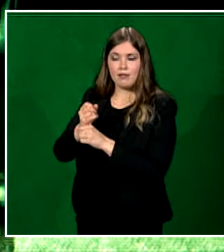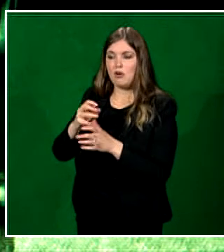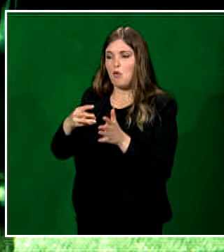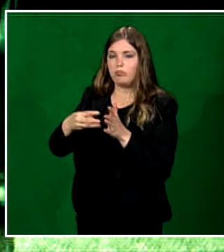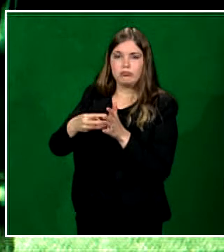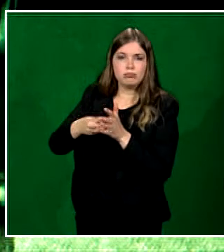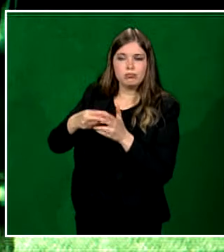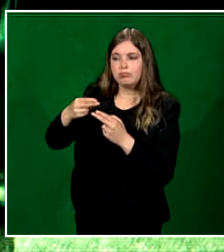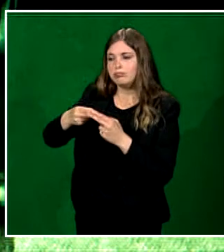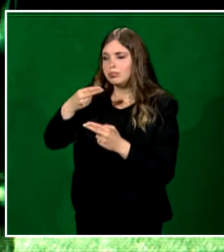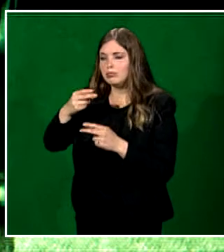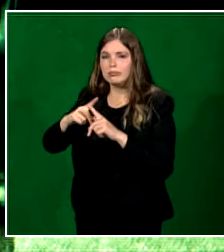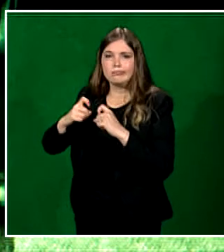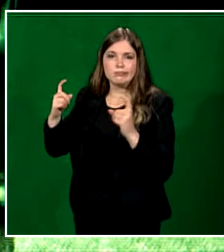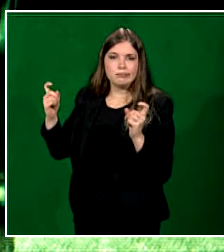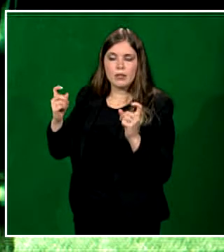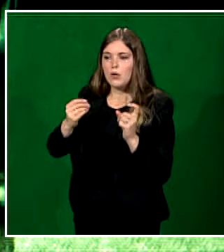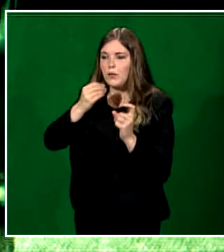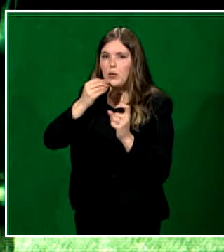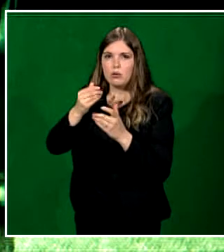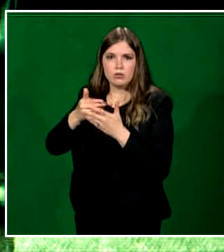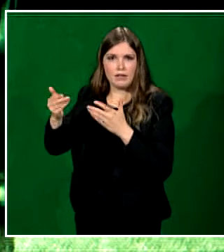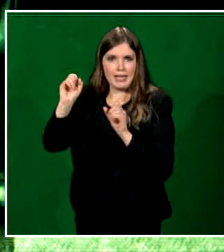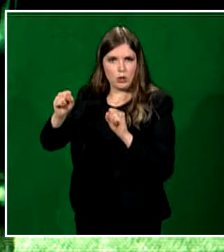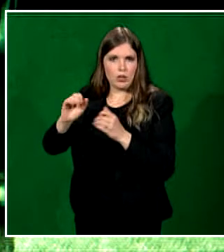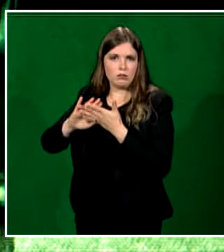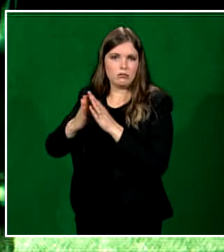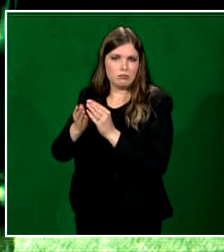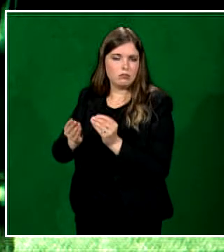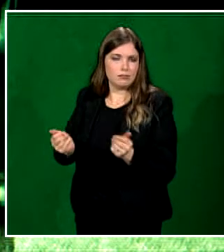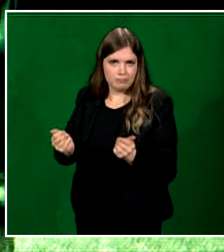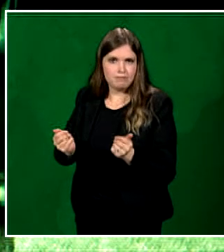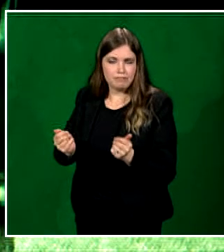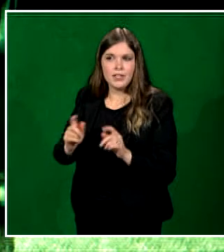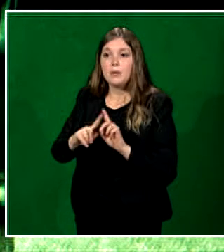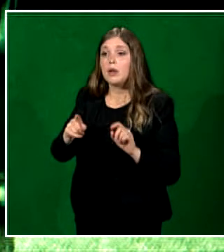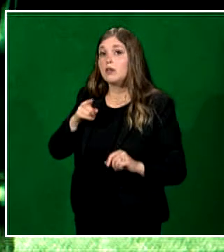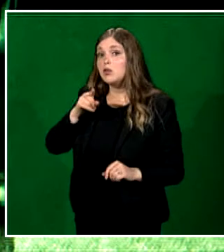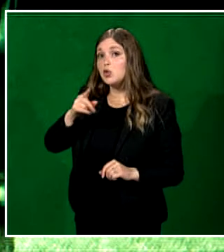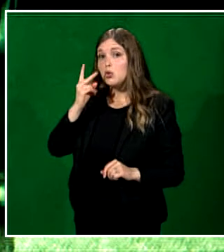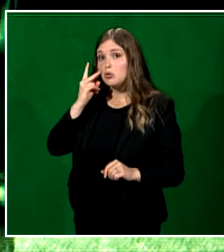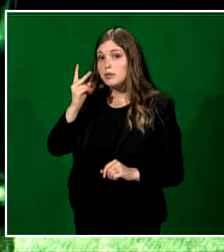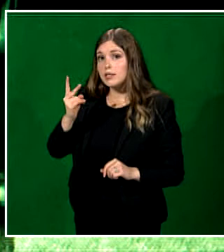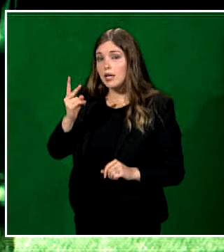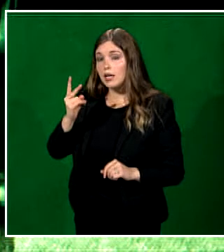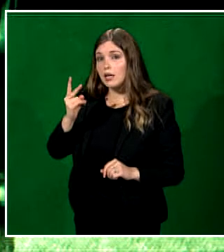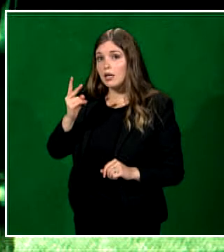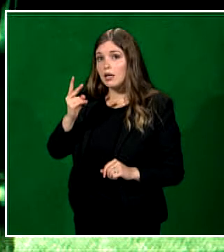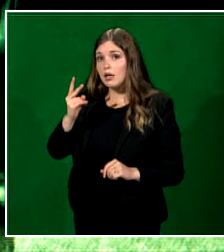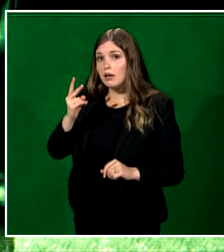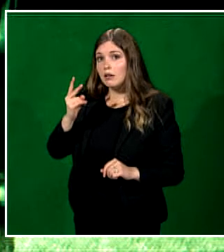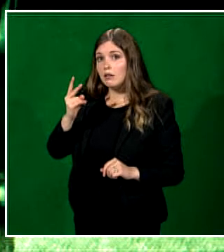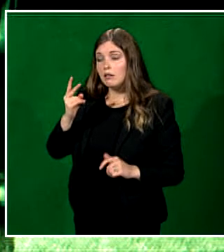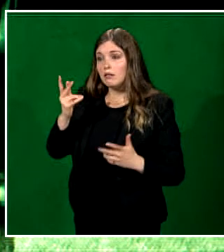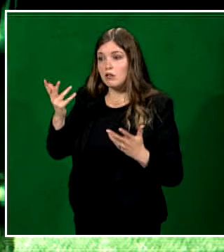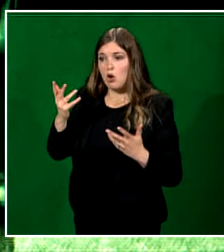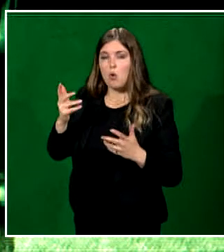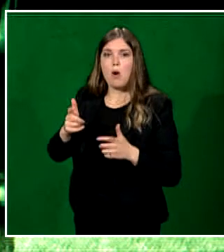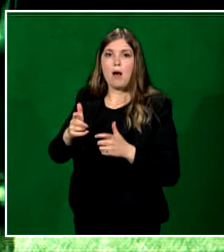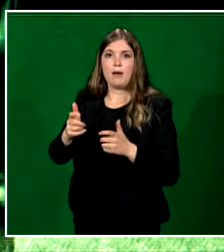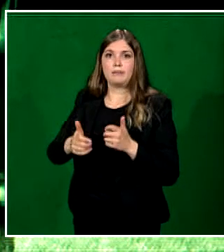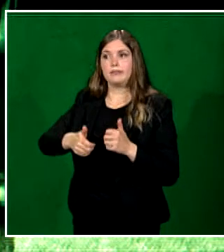silverware or other foodstuffs for compostables, but do you see a greater